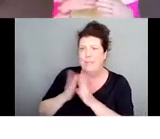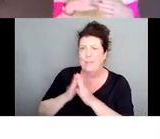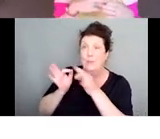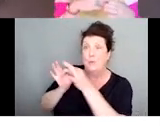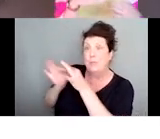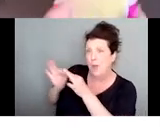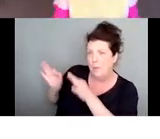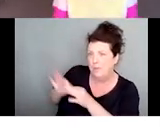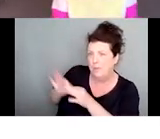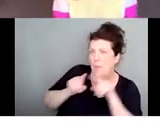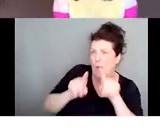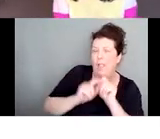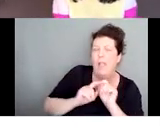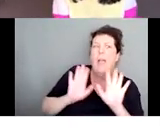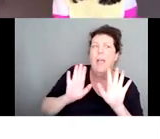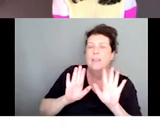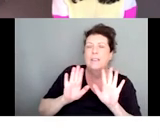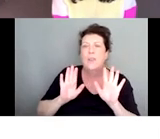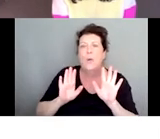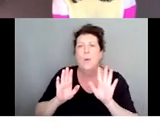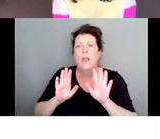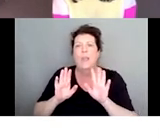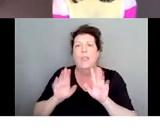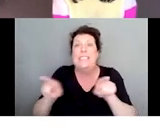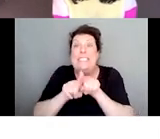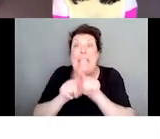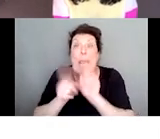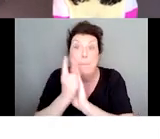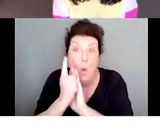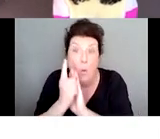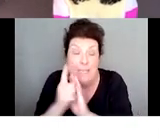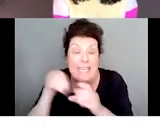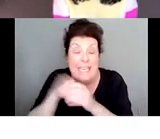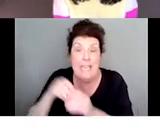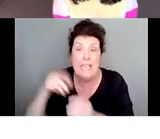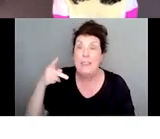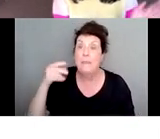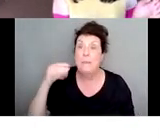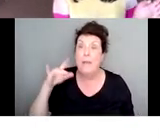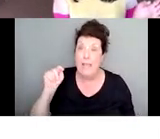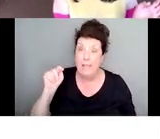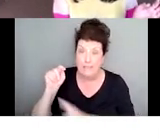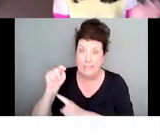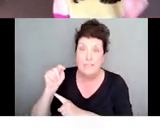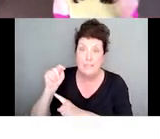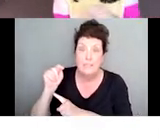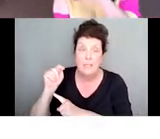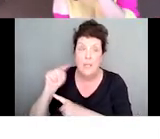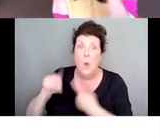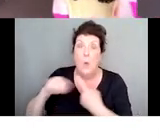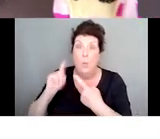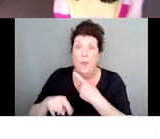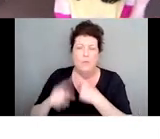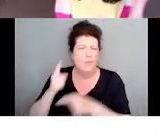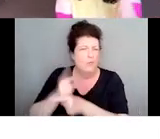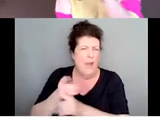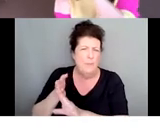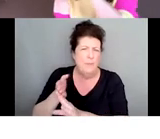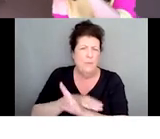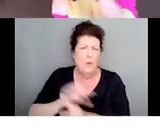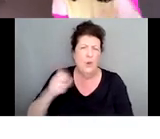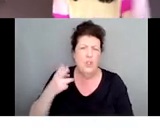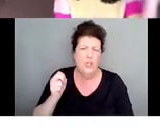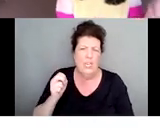while, but there's all, it's the same moment, um, in the pilot when like right before she flies